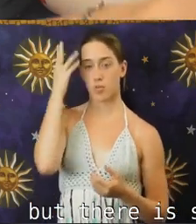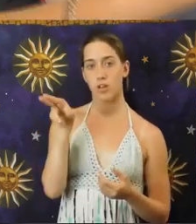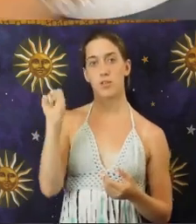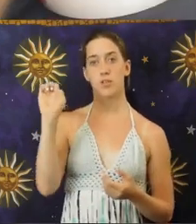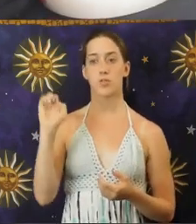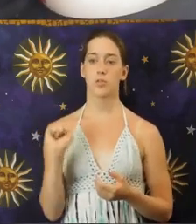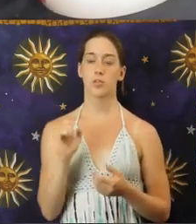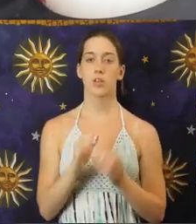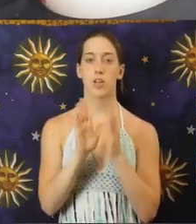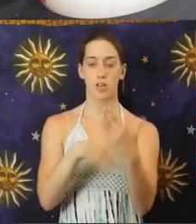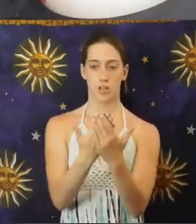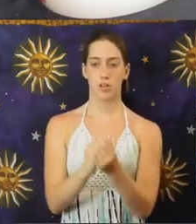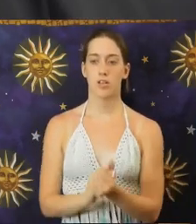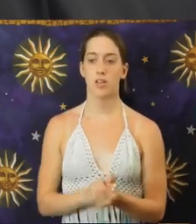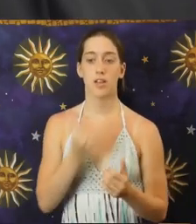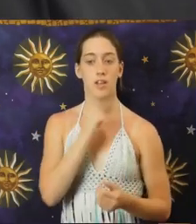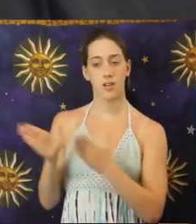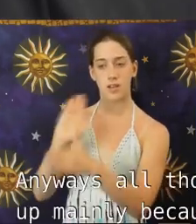mainly.